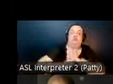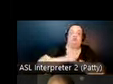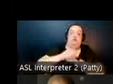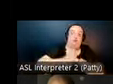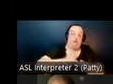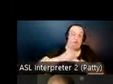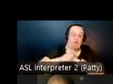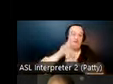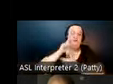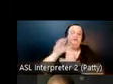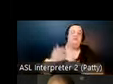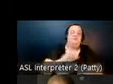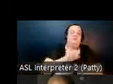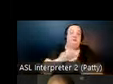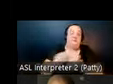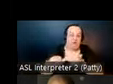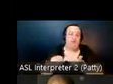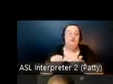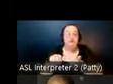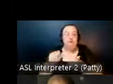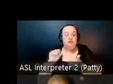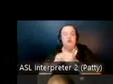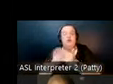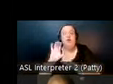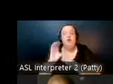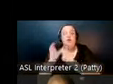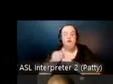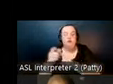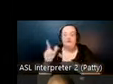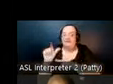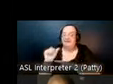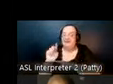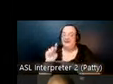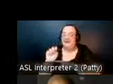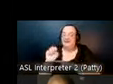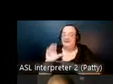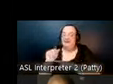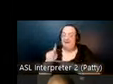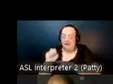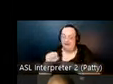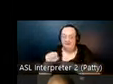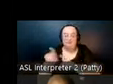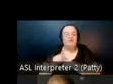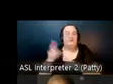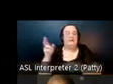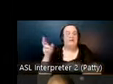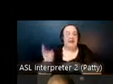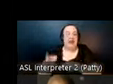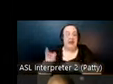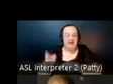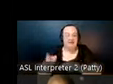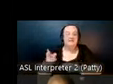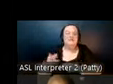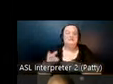of damage to cultural landscapes and historic furnished interiors.